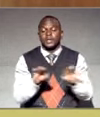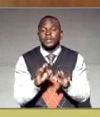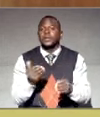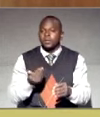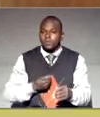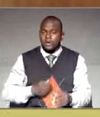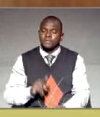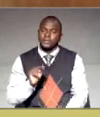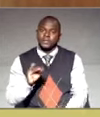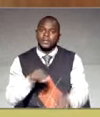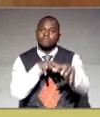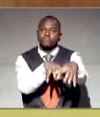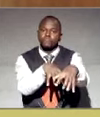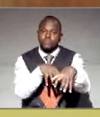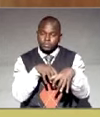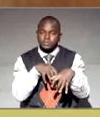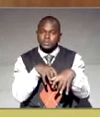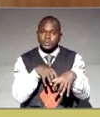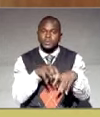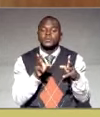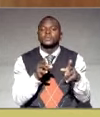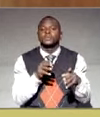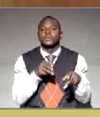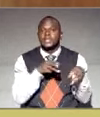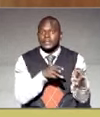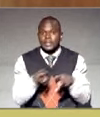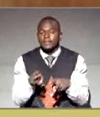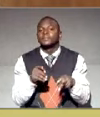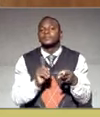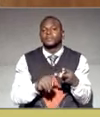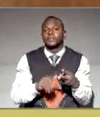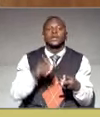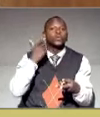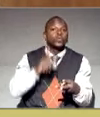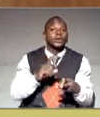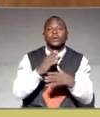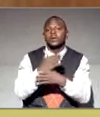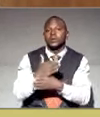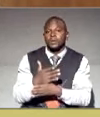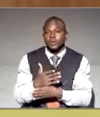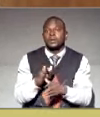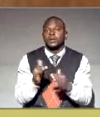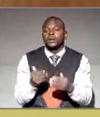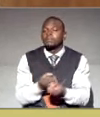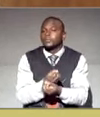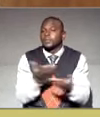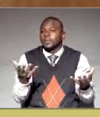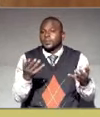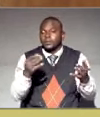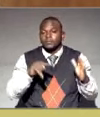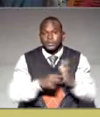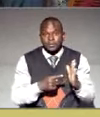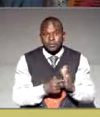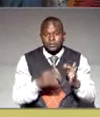have NEC Tractors, hire scheme. We also have Luero Industries, which produces a number of